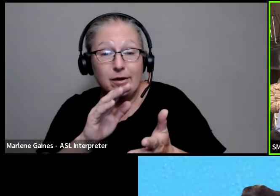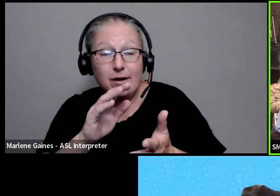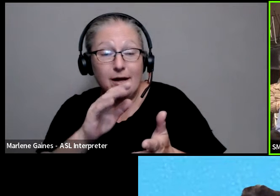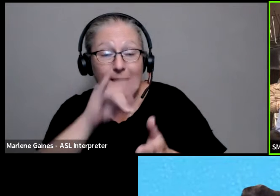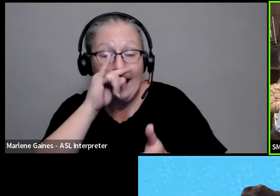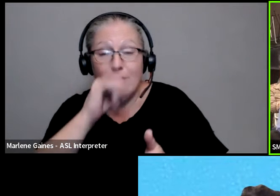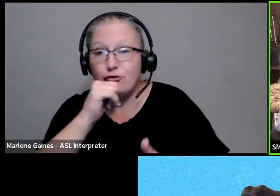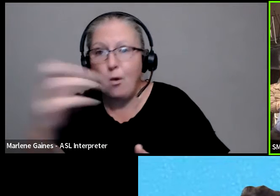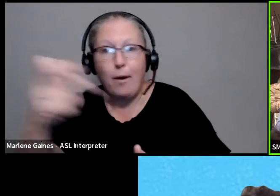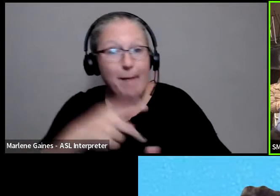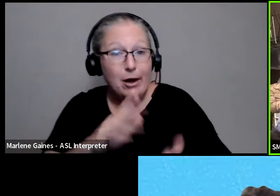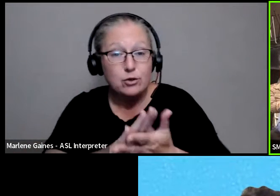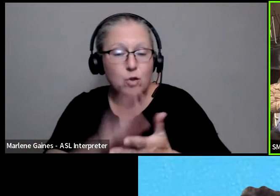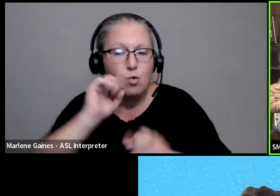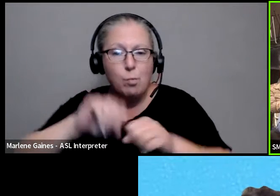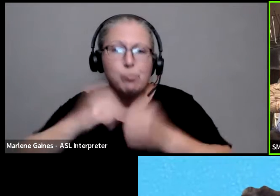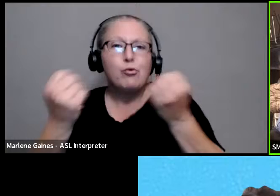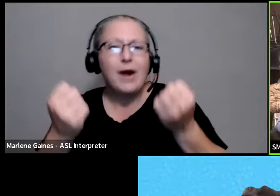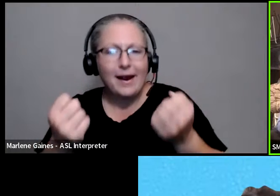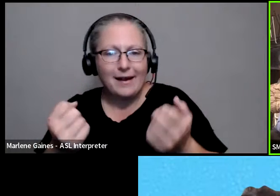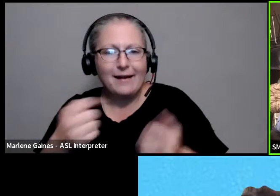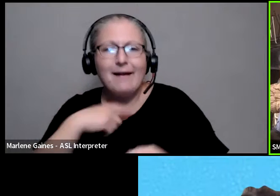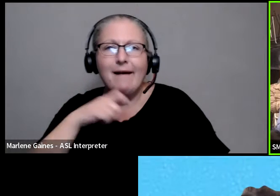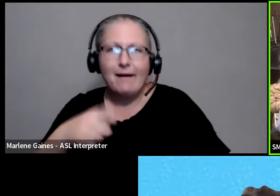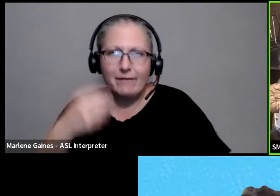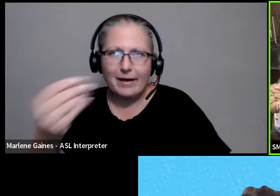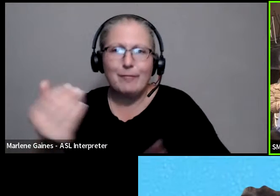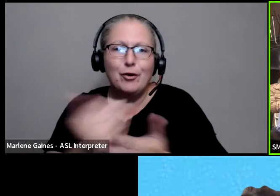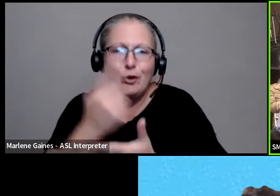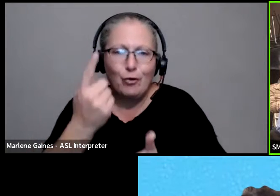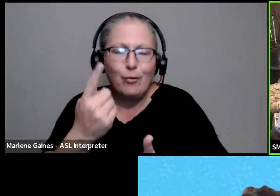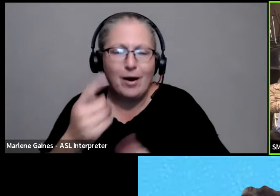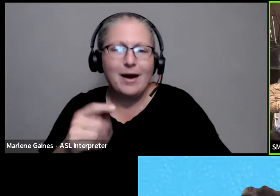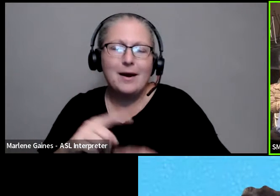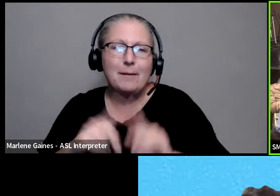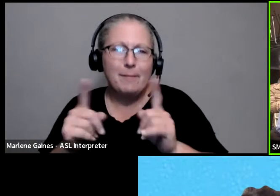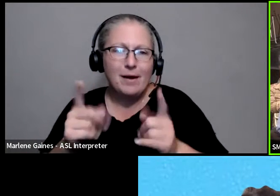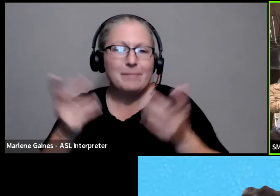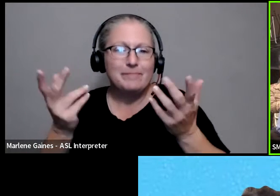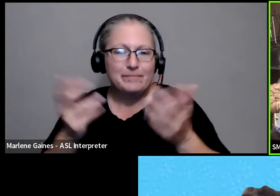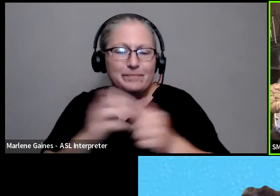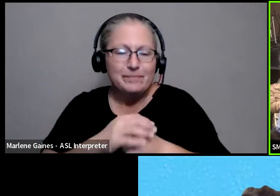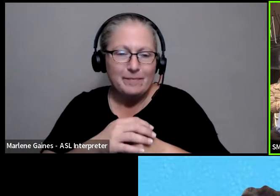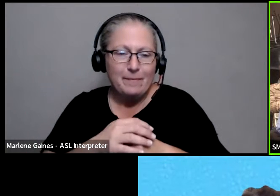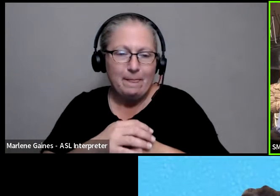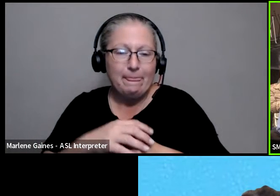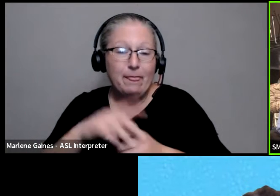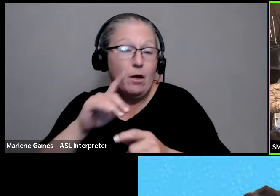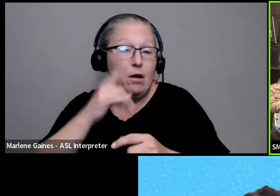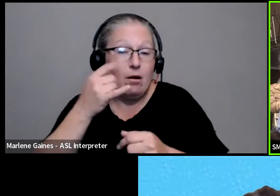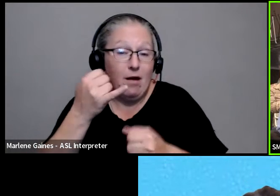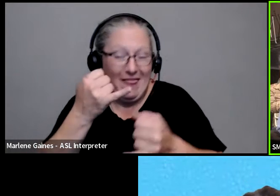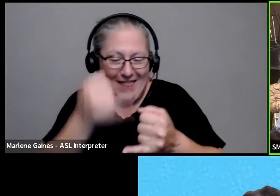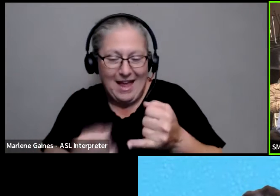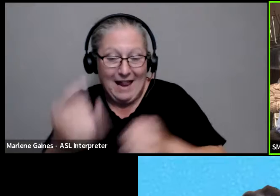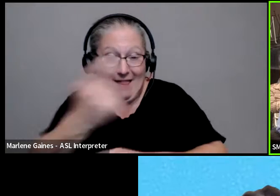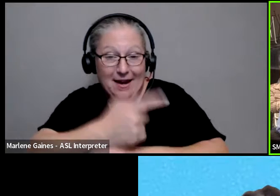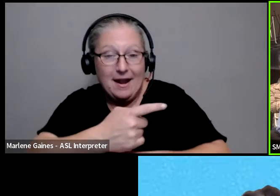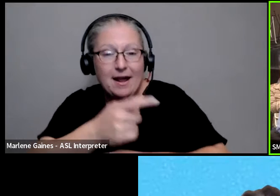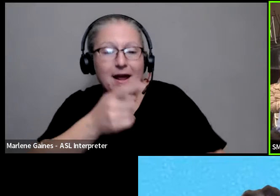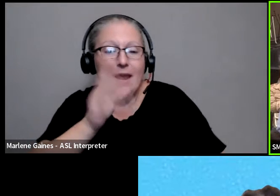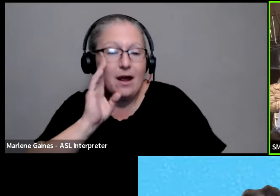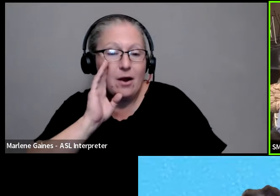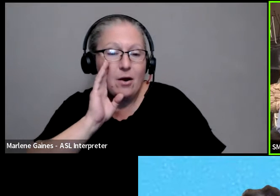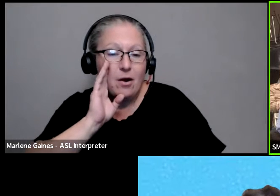have to, and then we have to give them a new one. Yeah. But Yeah, Makes at the sense. end of the day, Yeah. like, you will like,